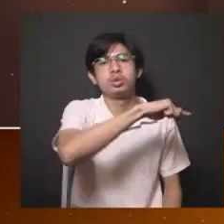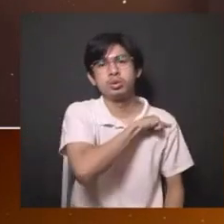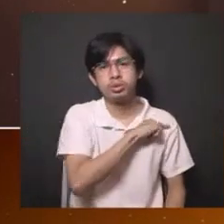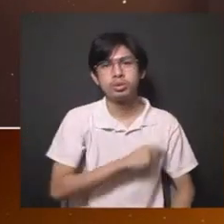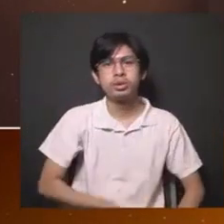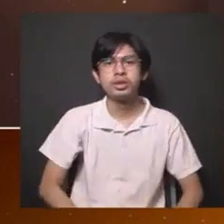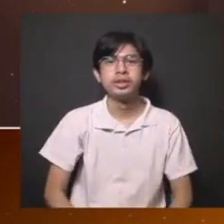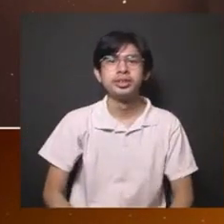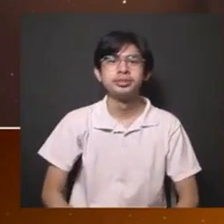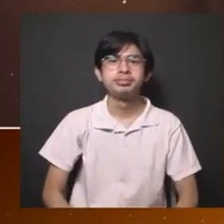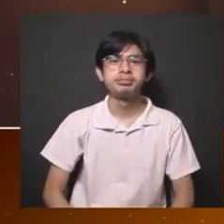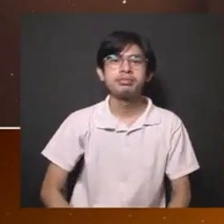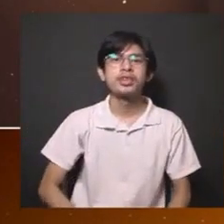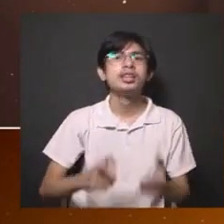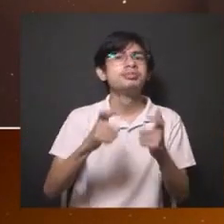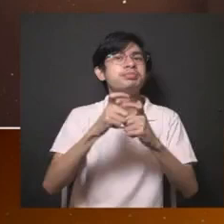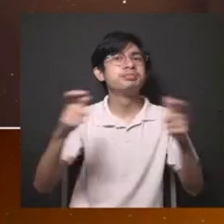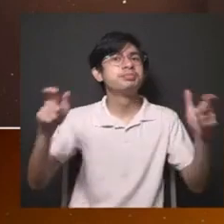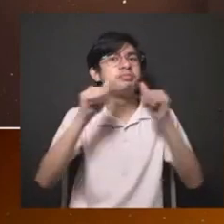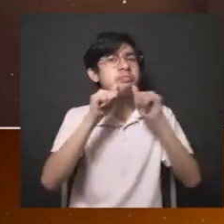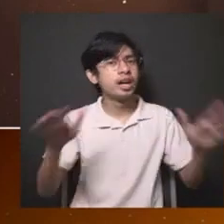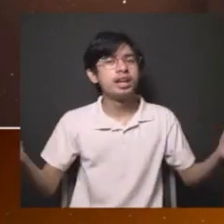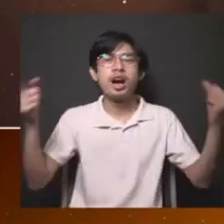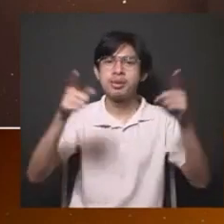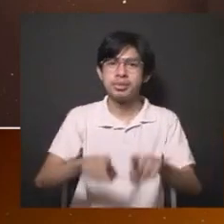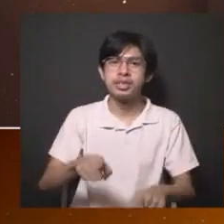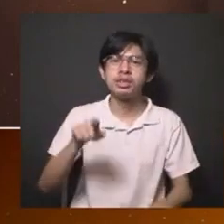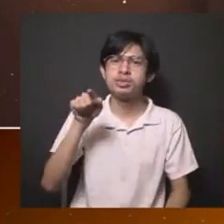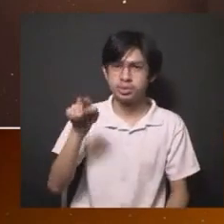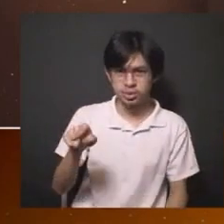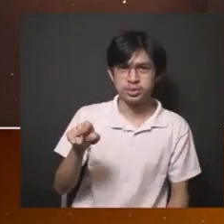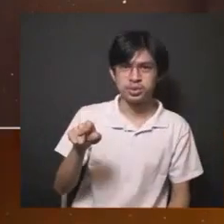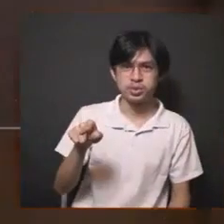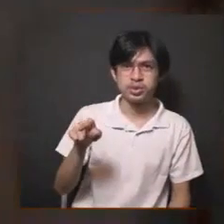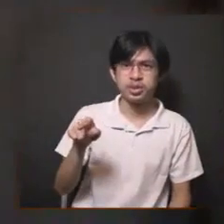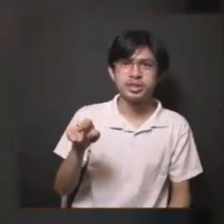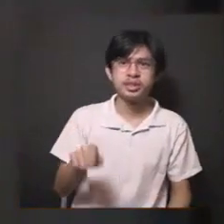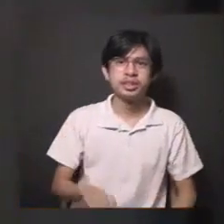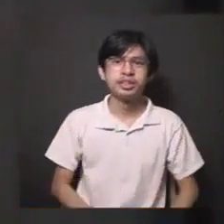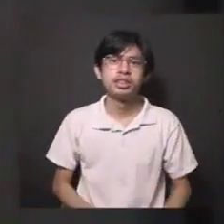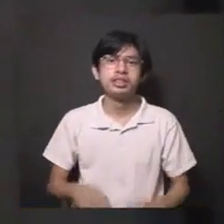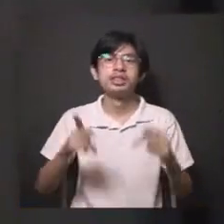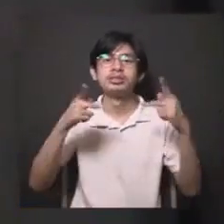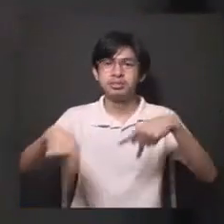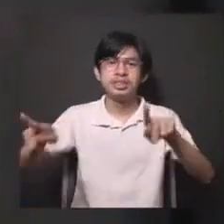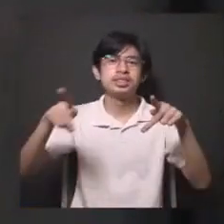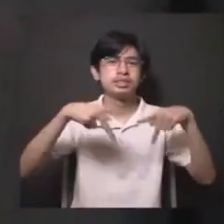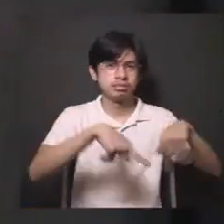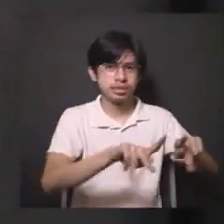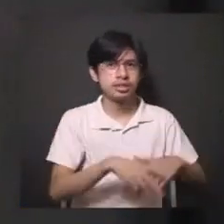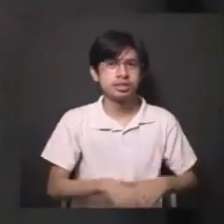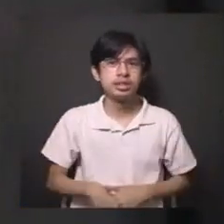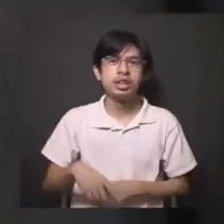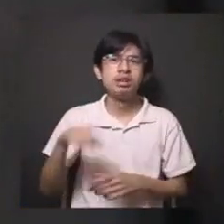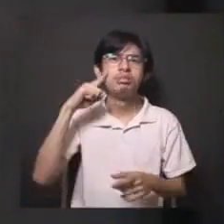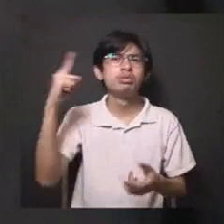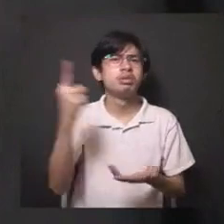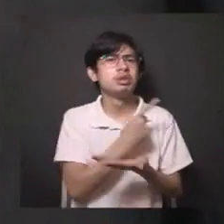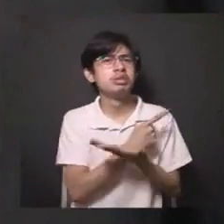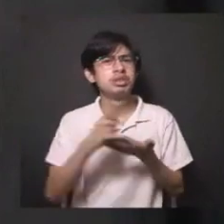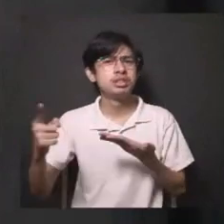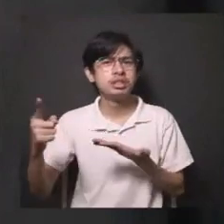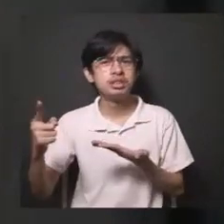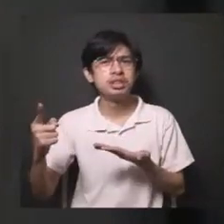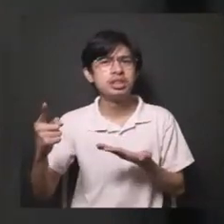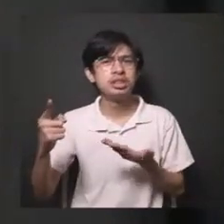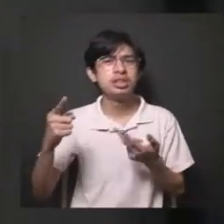you can ever have is that you wear your jeans and then you don't wear it for another week. And then when you wear your jeans again, you put